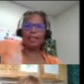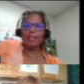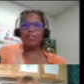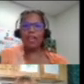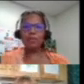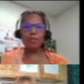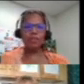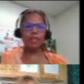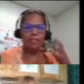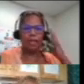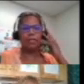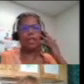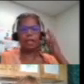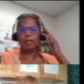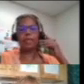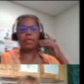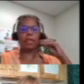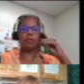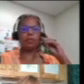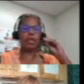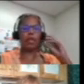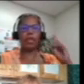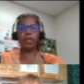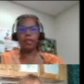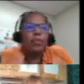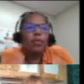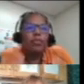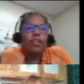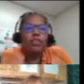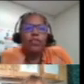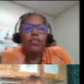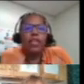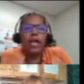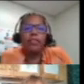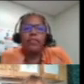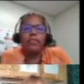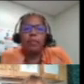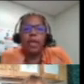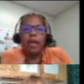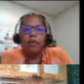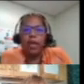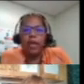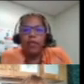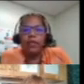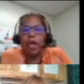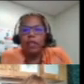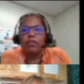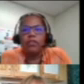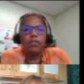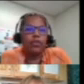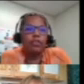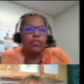great. No telling what it's going to sound like, but I will try. Riverside University Health System Behavioral Health